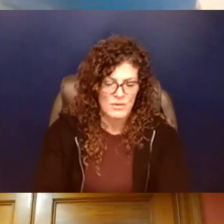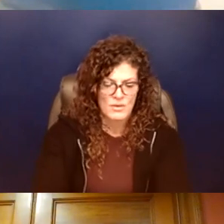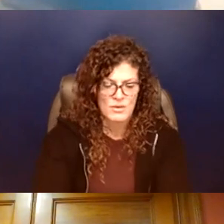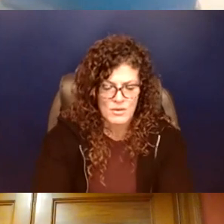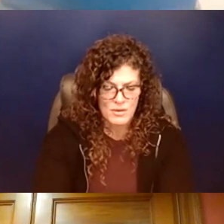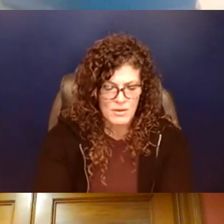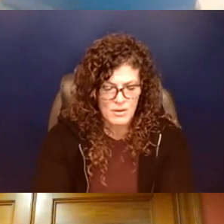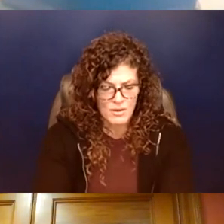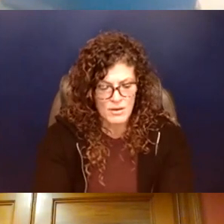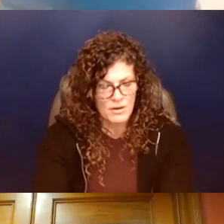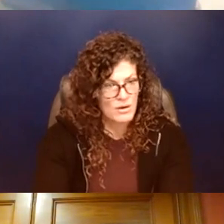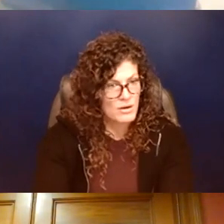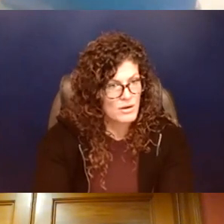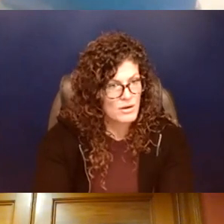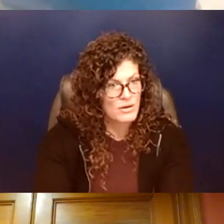Our next